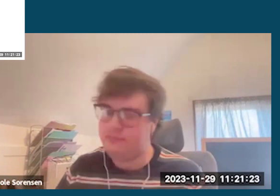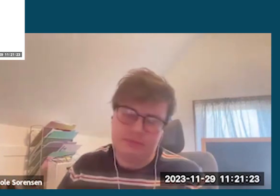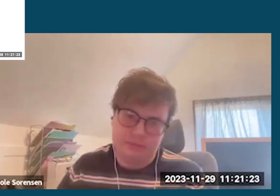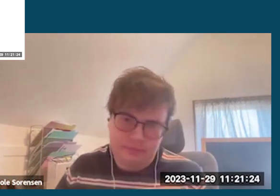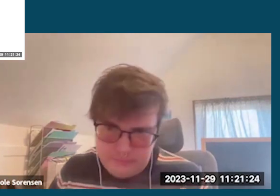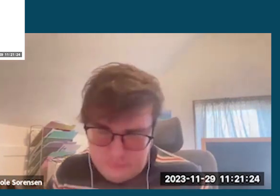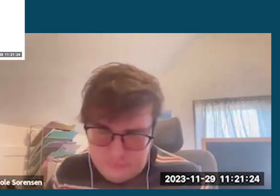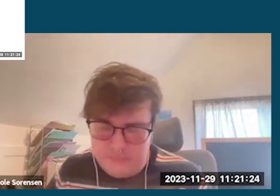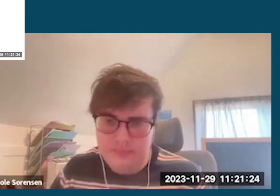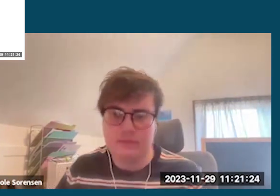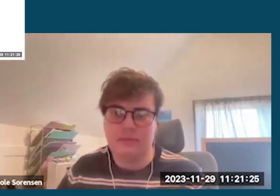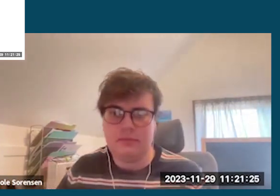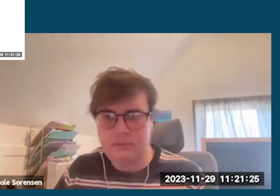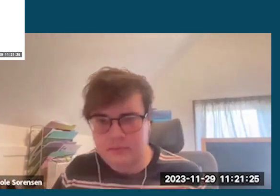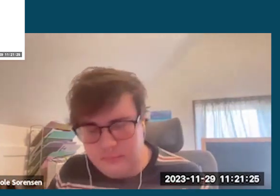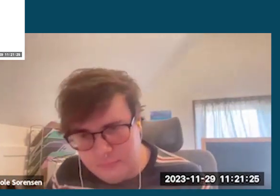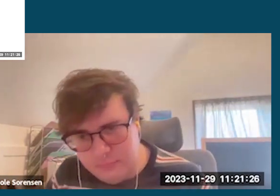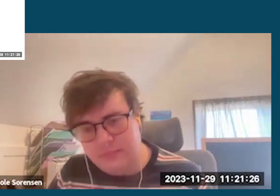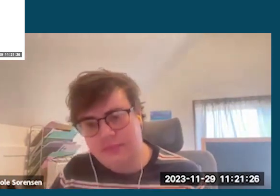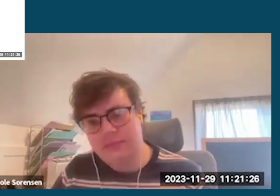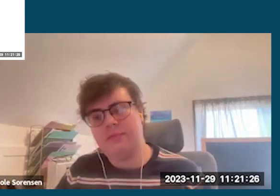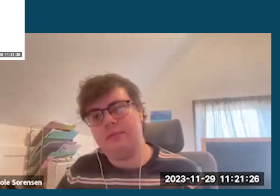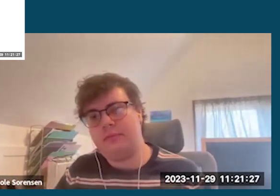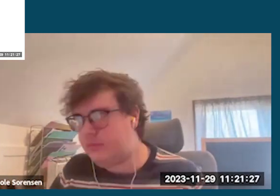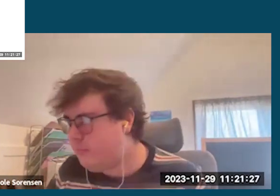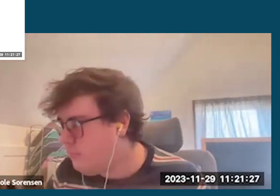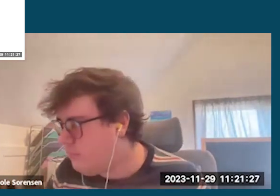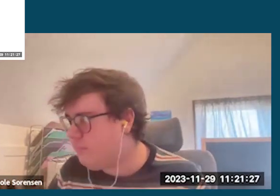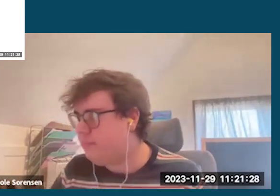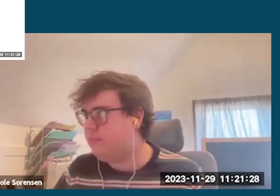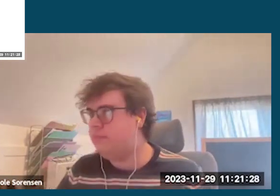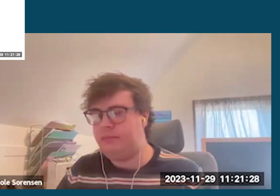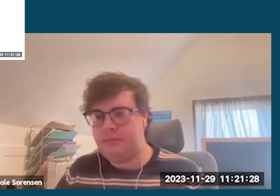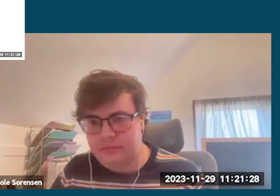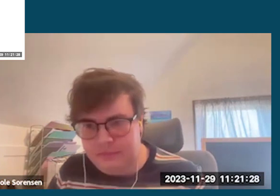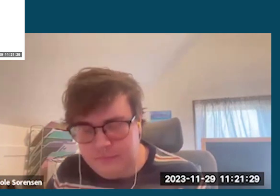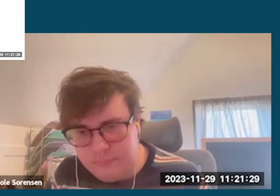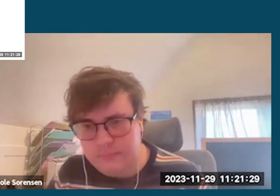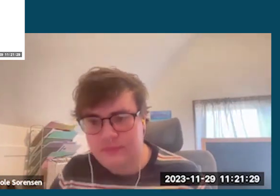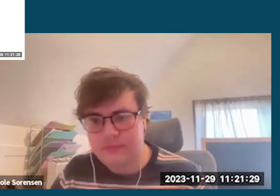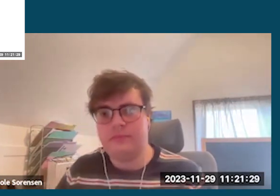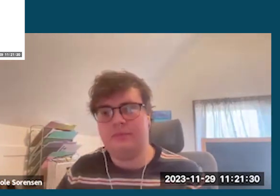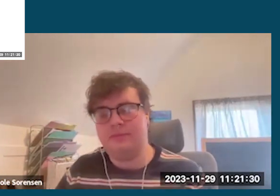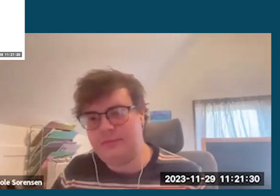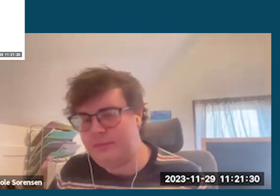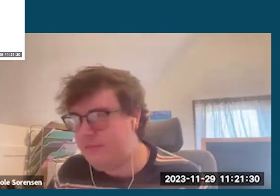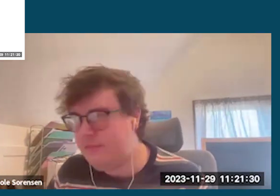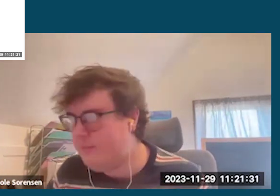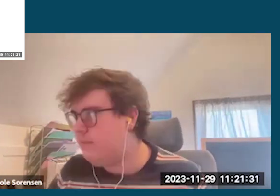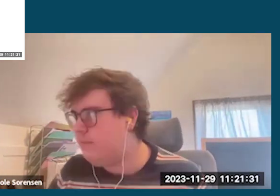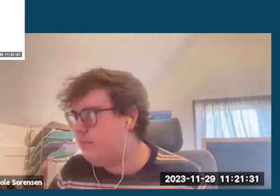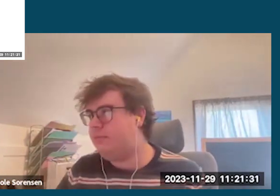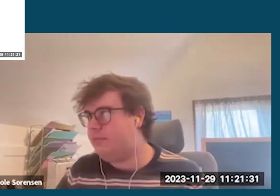assume that I have an intellectual disability, which does not bother me at all. While I don't have an intellectual